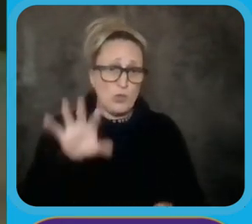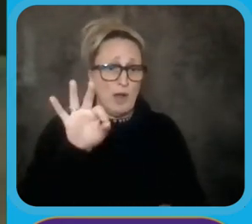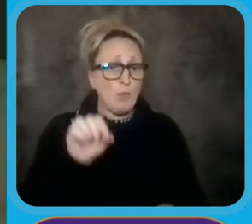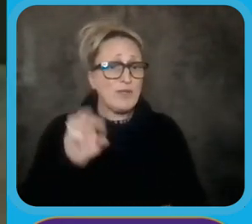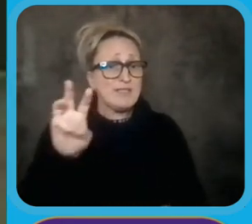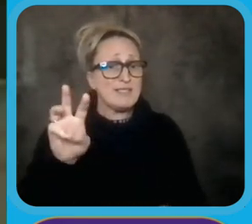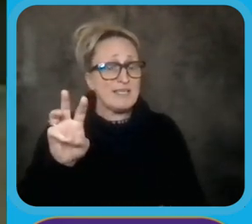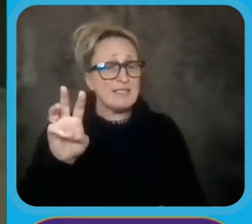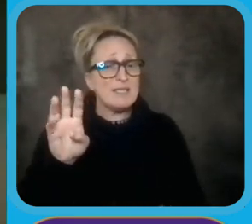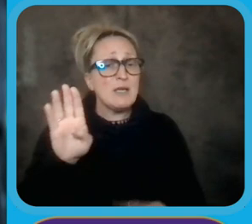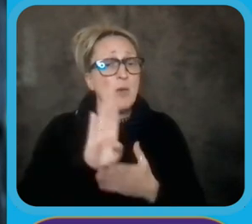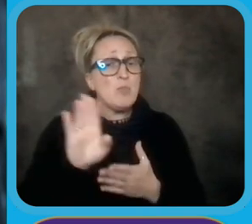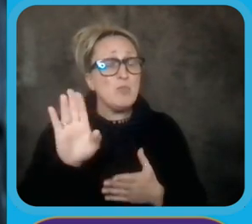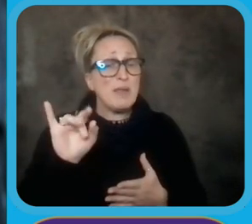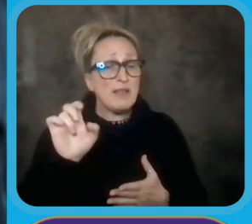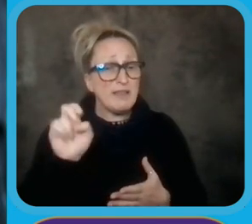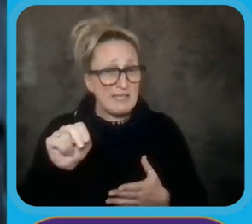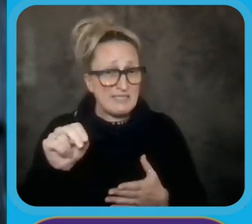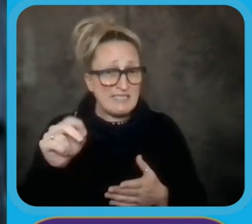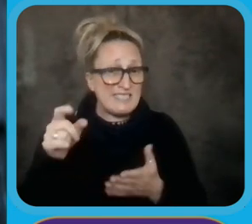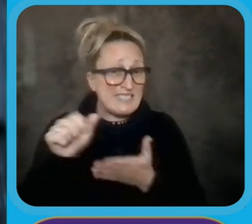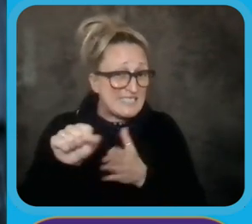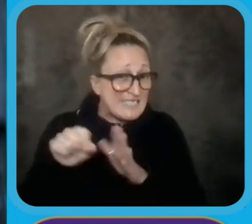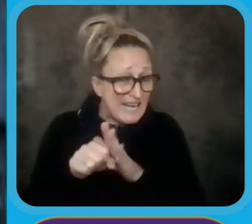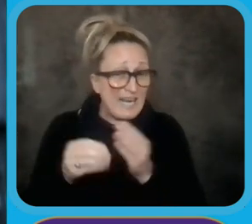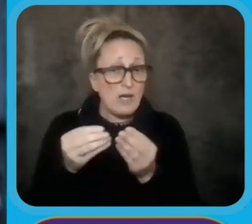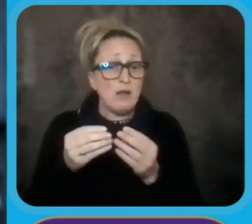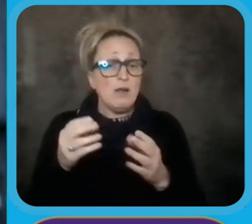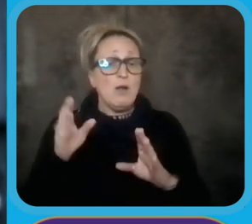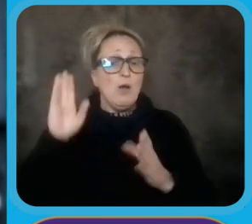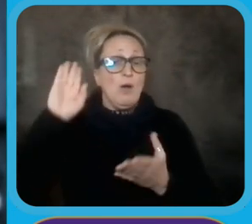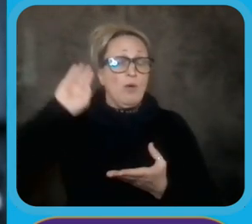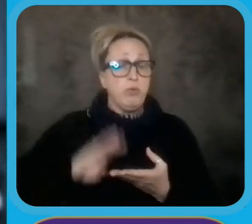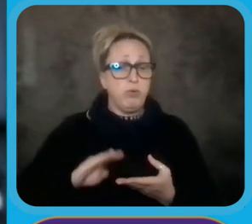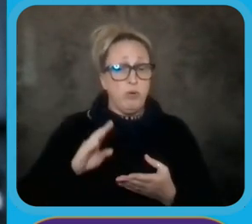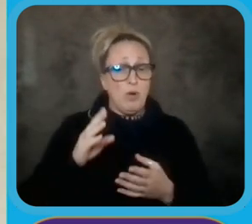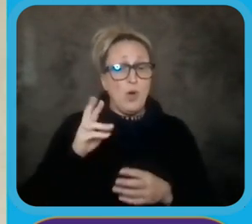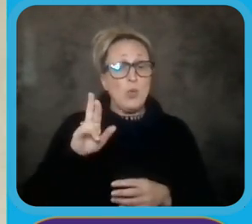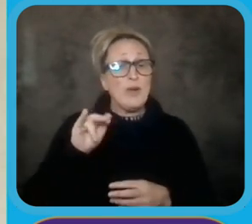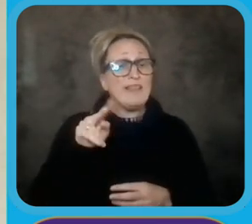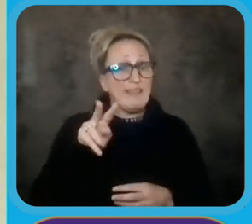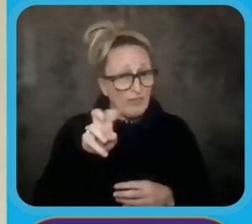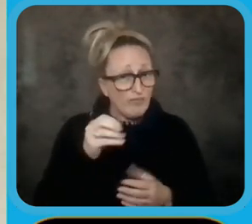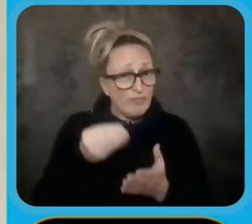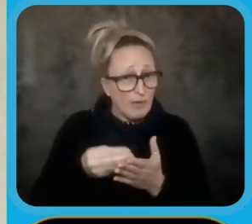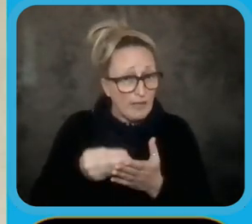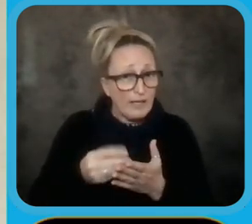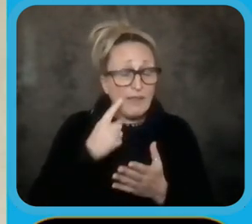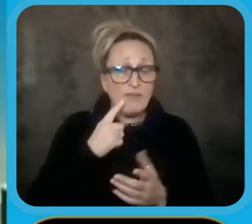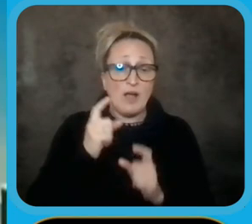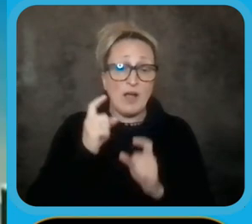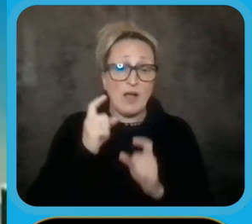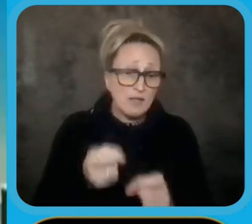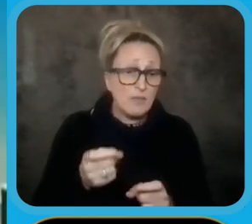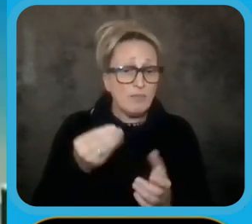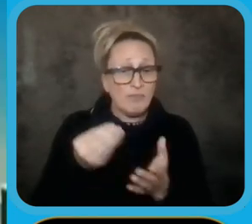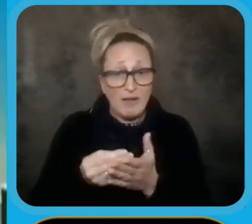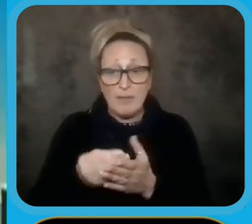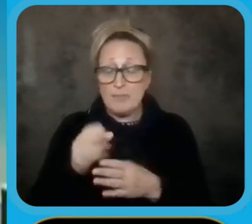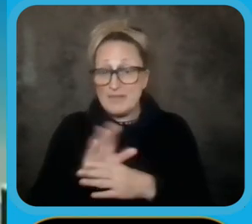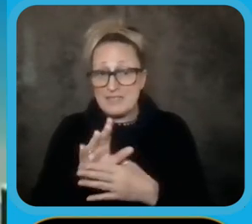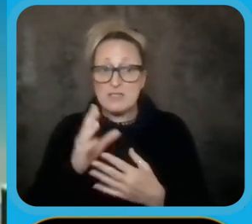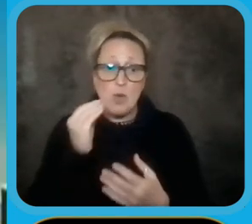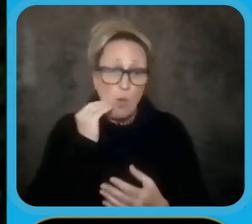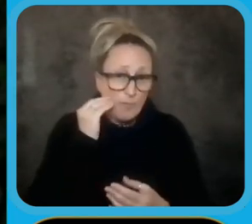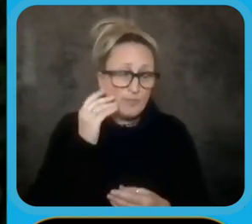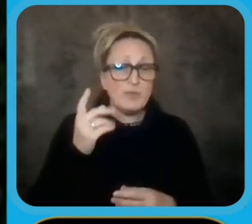state COVID relief package. And California small businesses have tax relief and grants coming their way. Governor Newsom